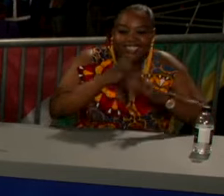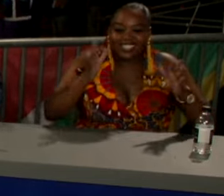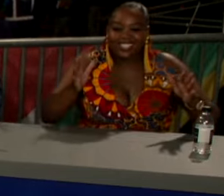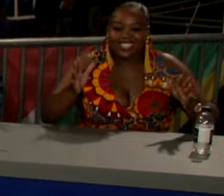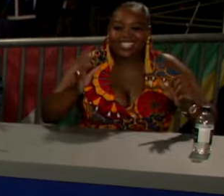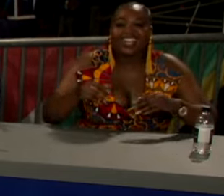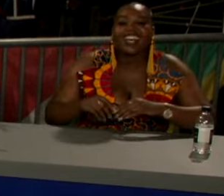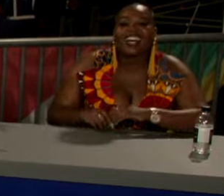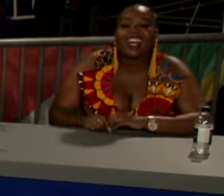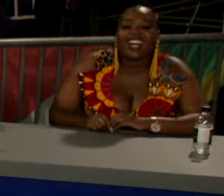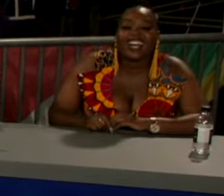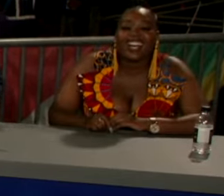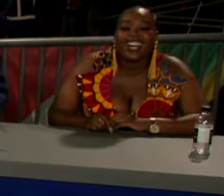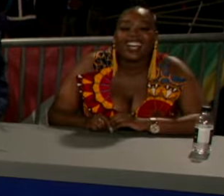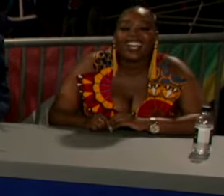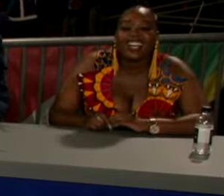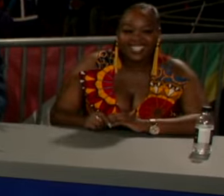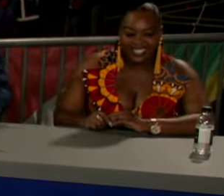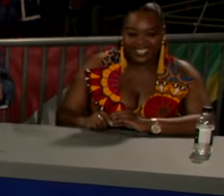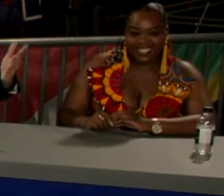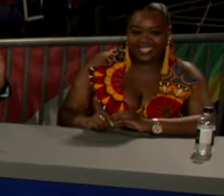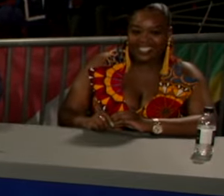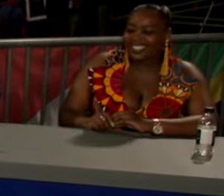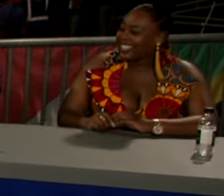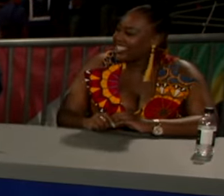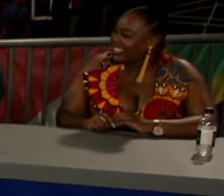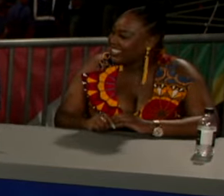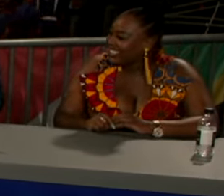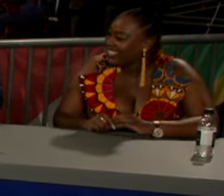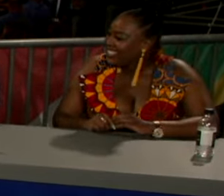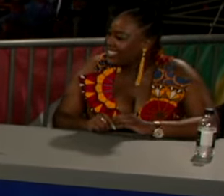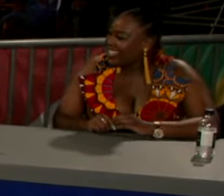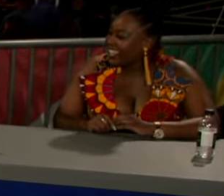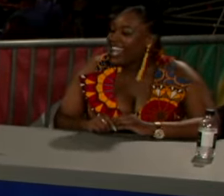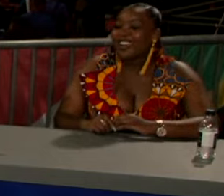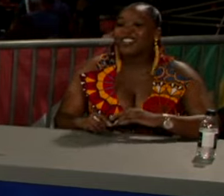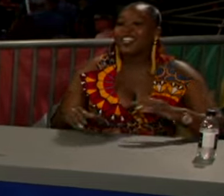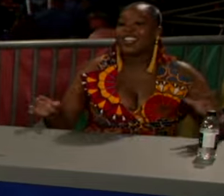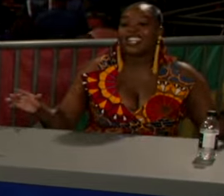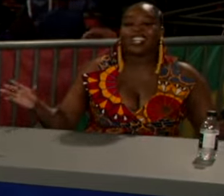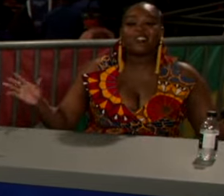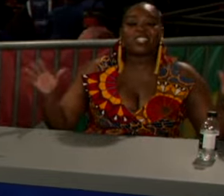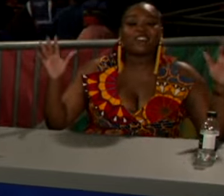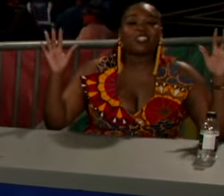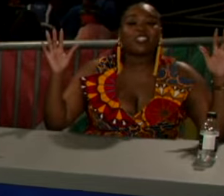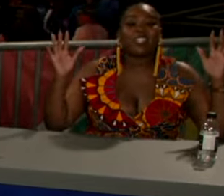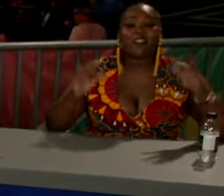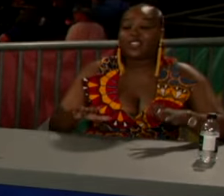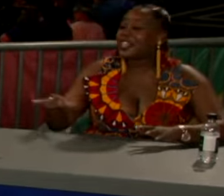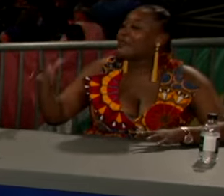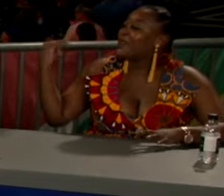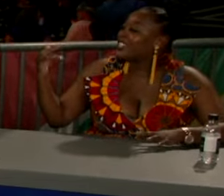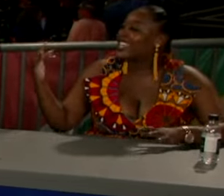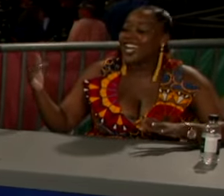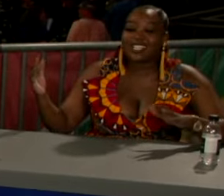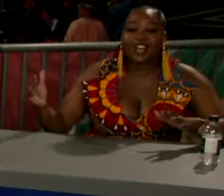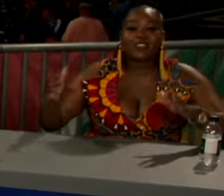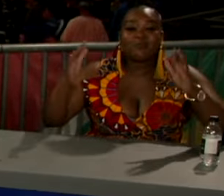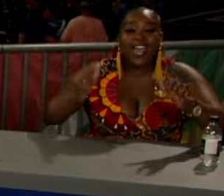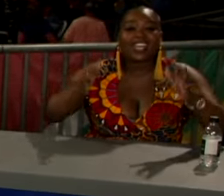really tight seams, and it feels amazing. I'm having fun. It's amazing. Yeah, I mean, look, Liam is absolutely right. We keep